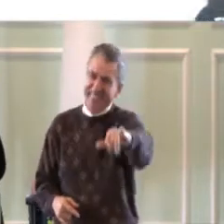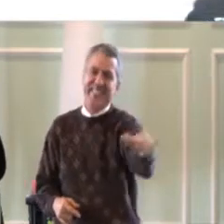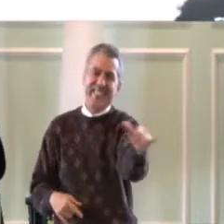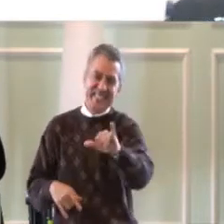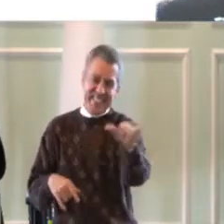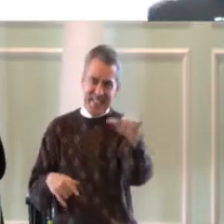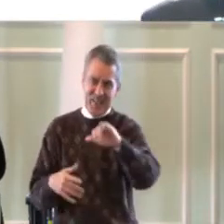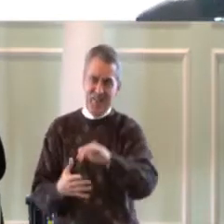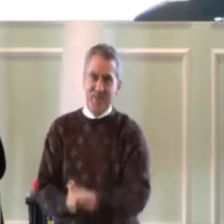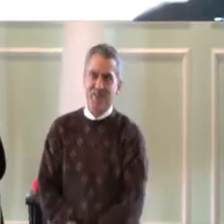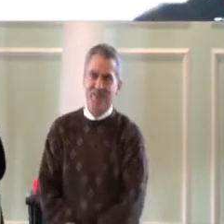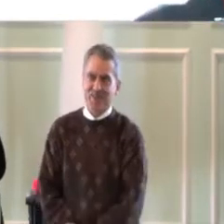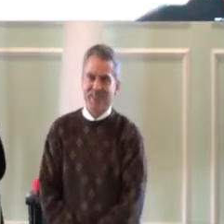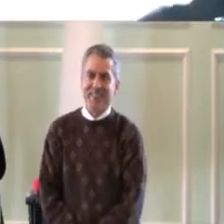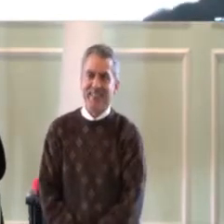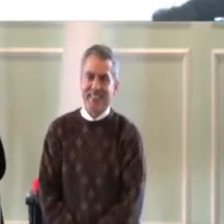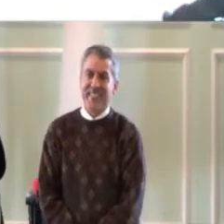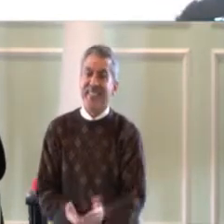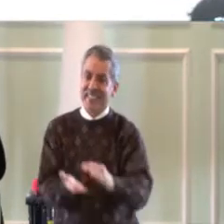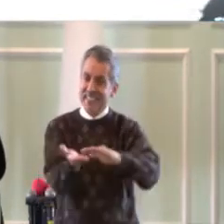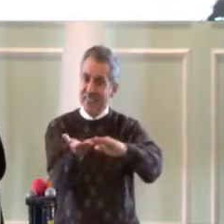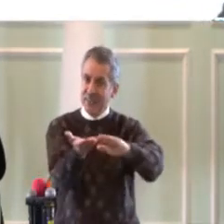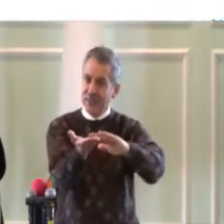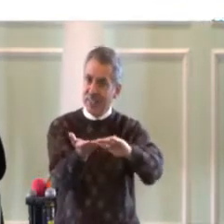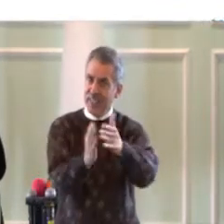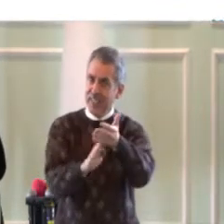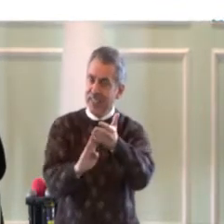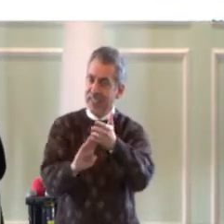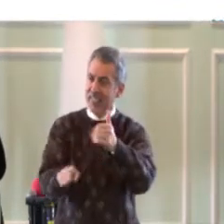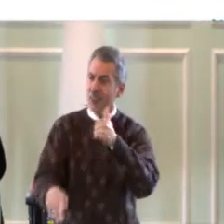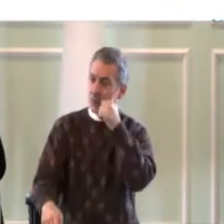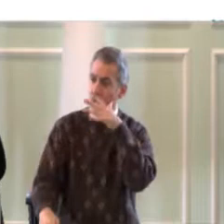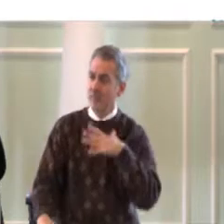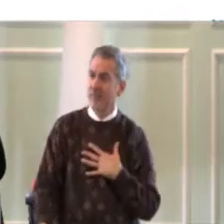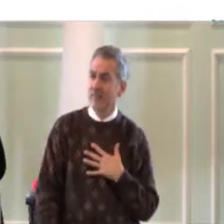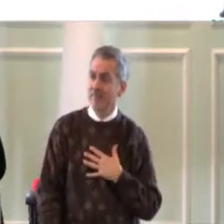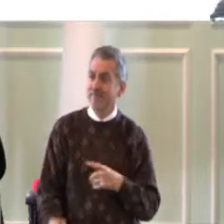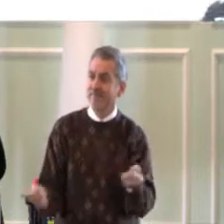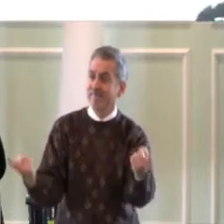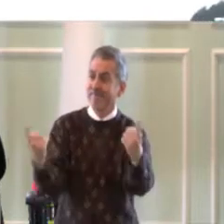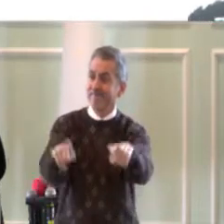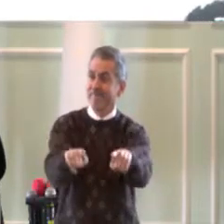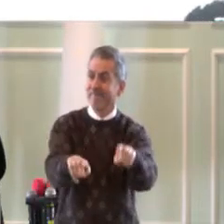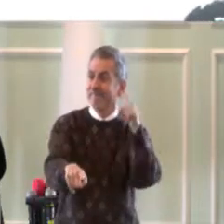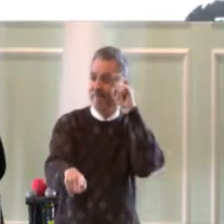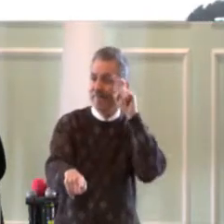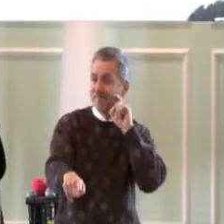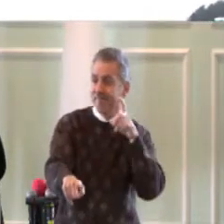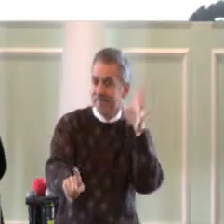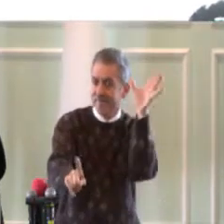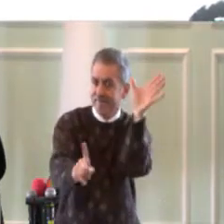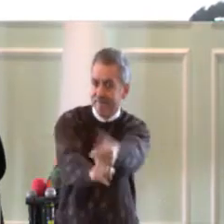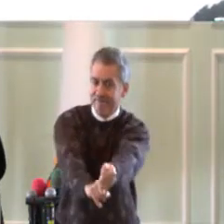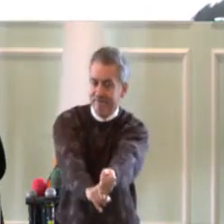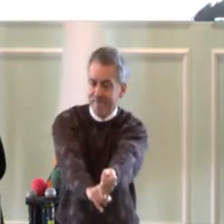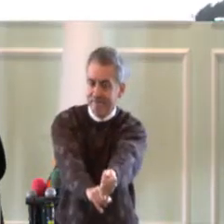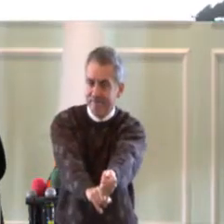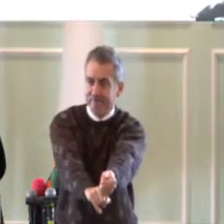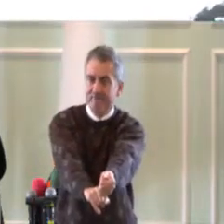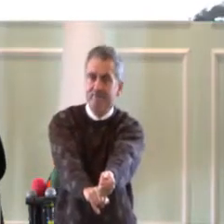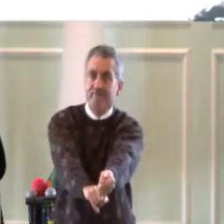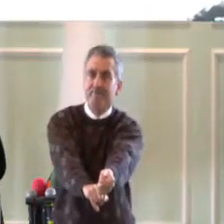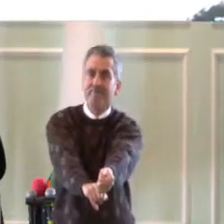forgive, just as he forgave this woman who was taken in the very act of adultery. Now, for